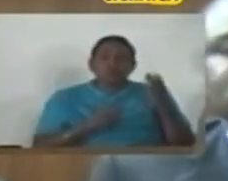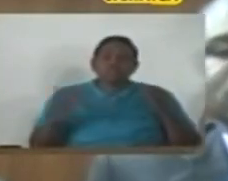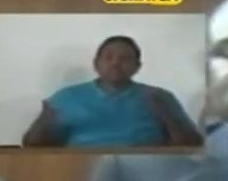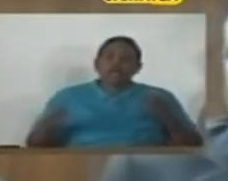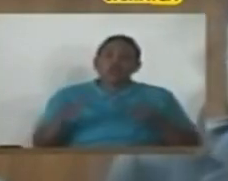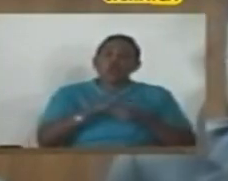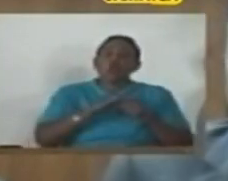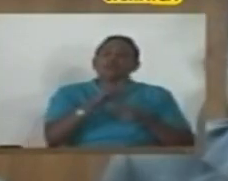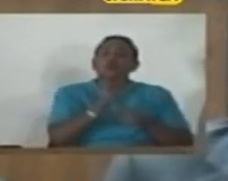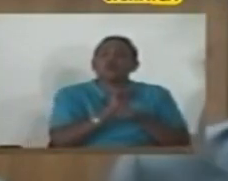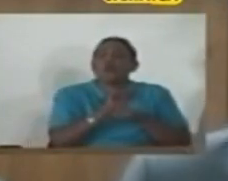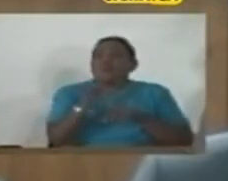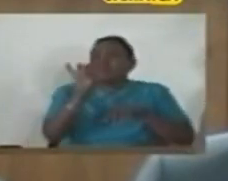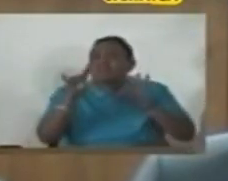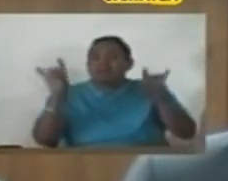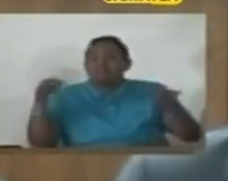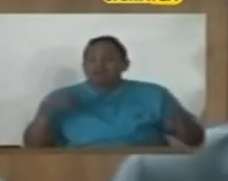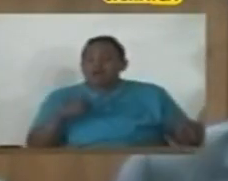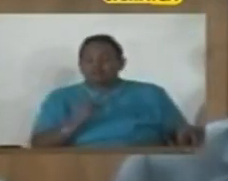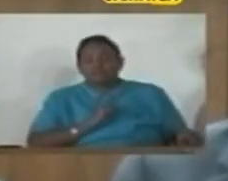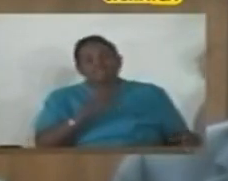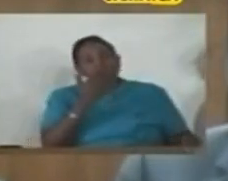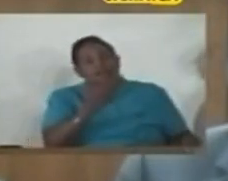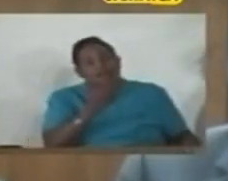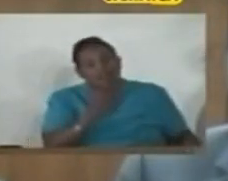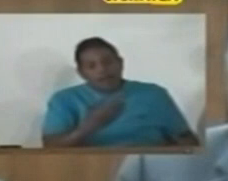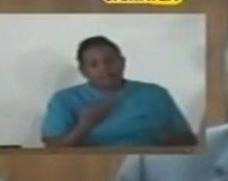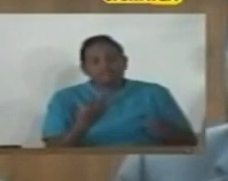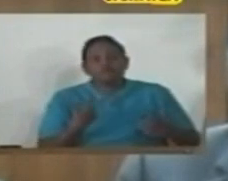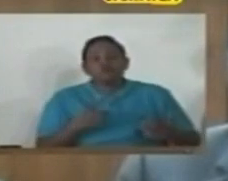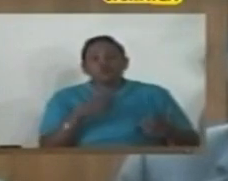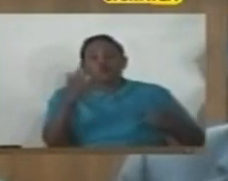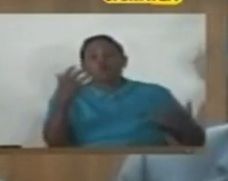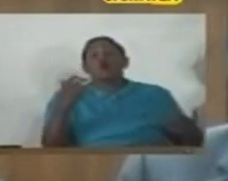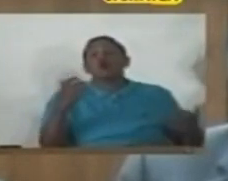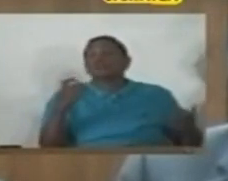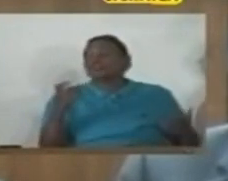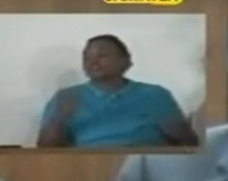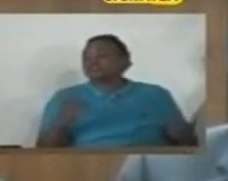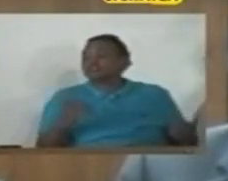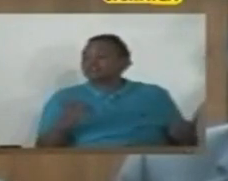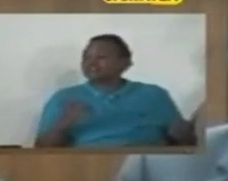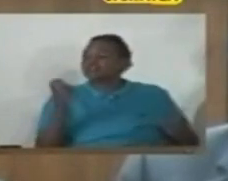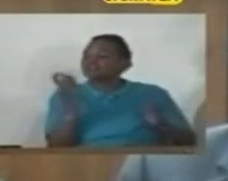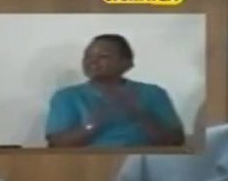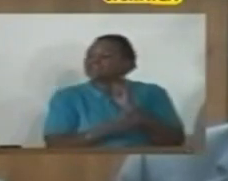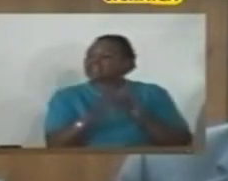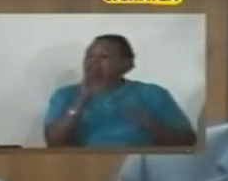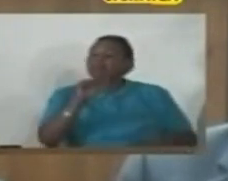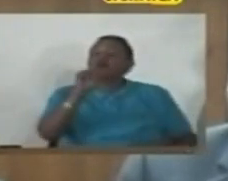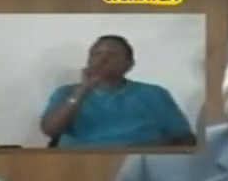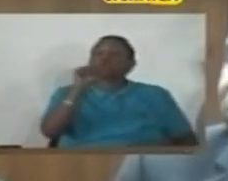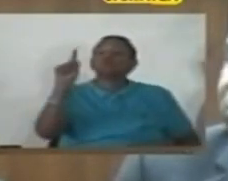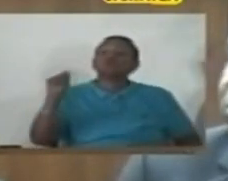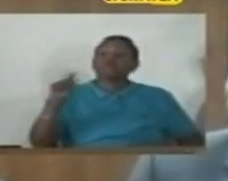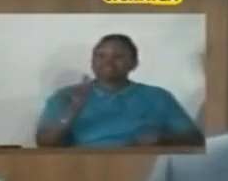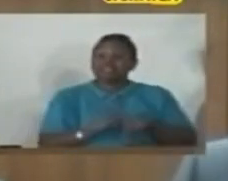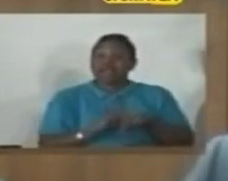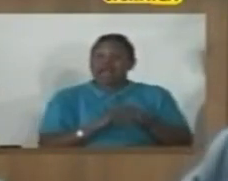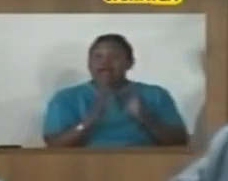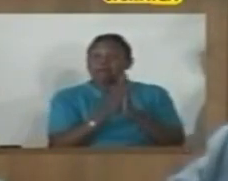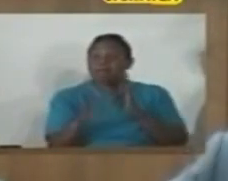these workers, for which I am grateful. We are seeking to change it, and by the 2020 season, we